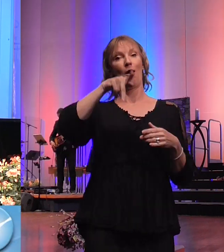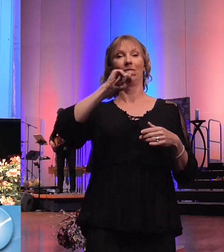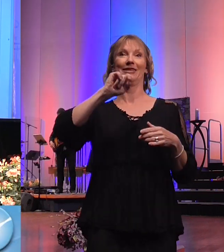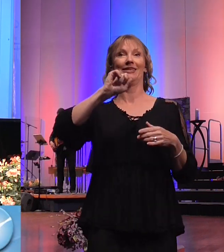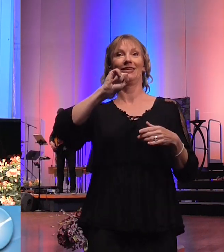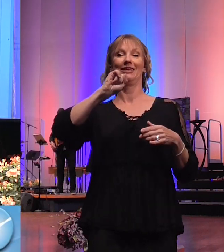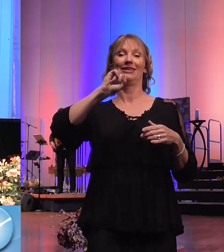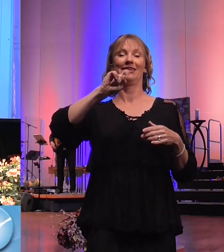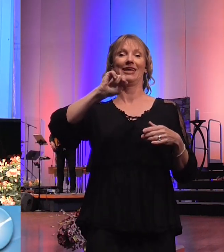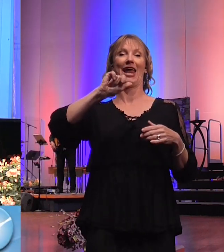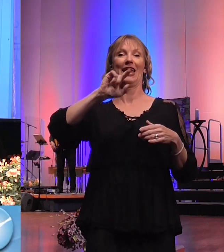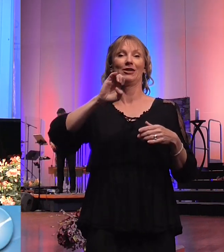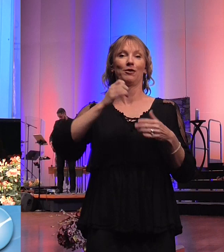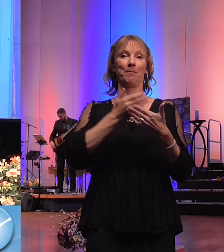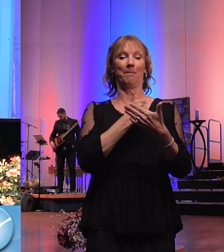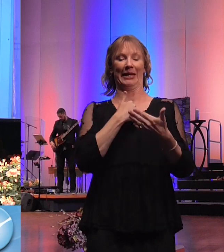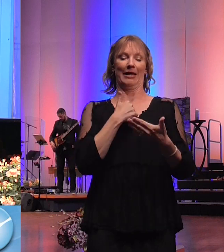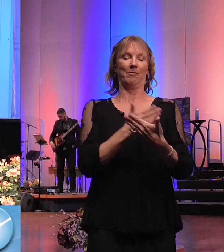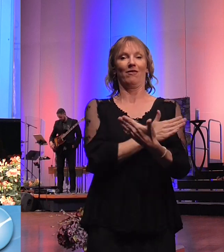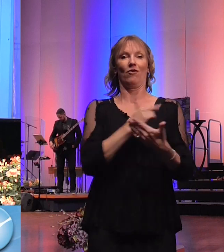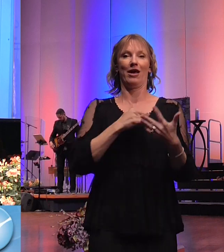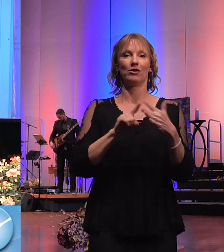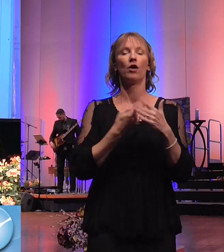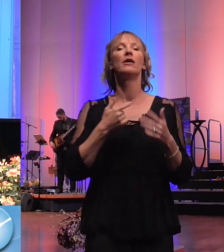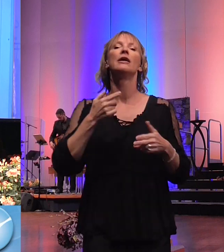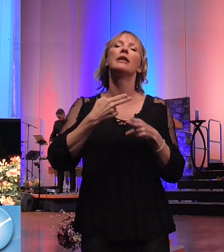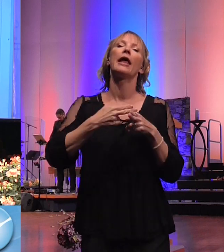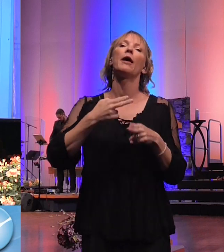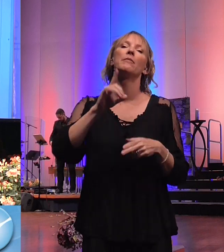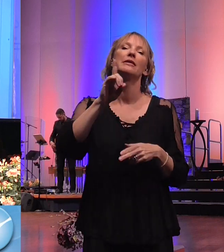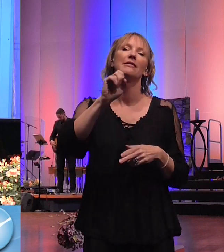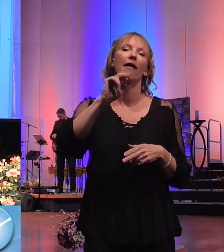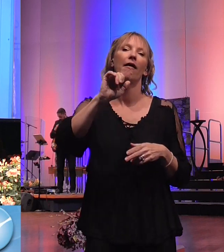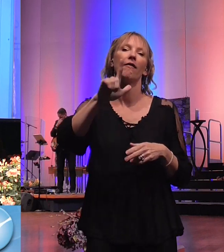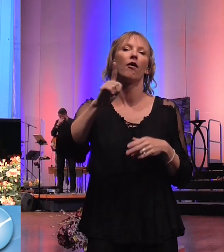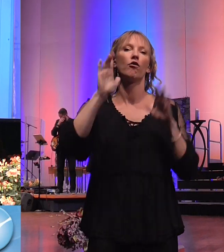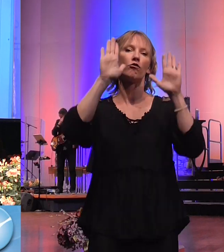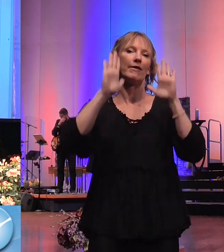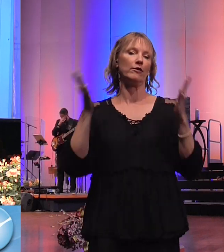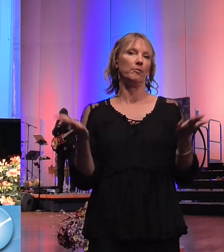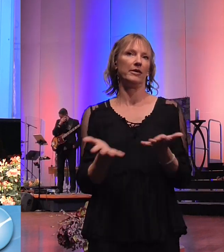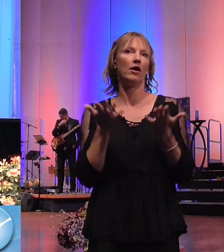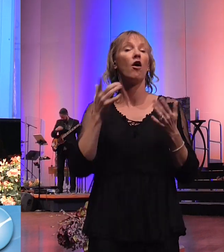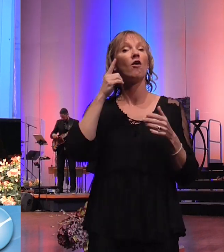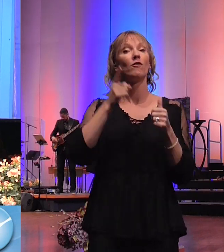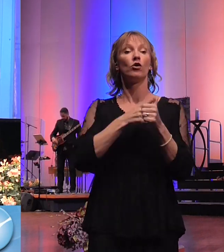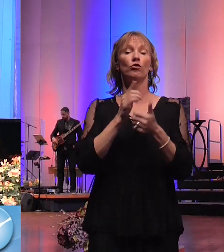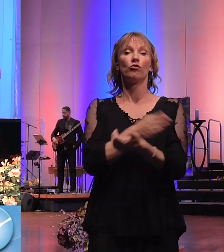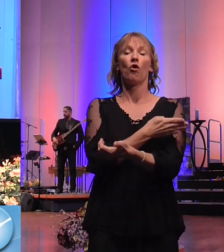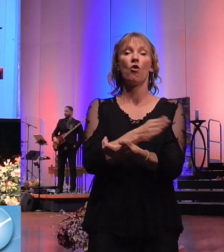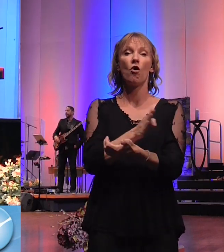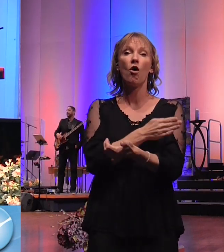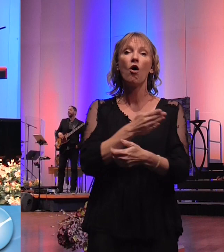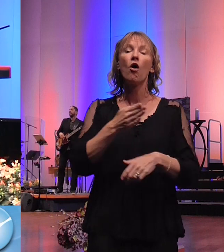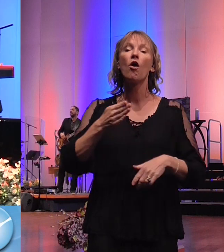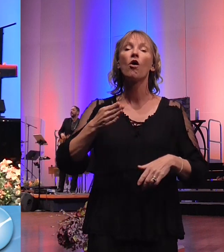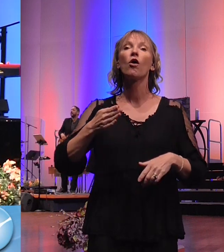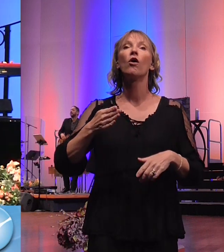impressive. My name is Daniel. It's great to be here. I have for this first song,